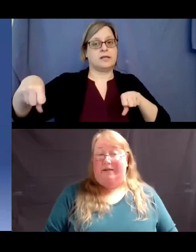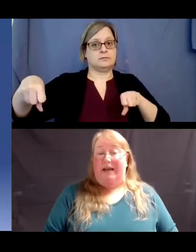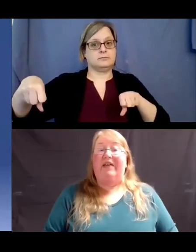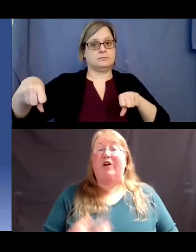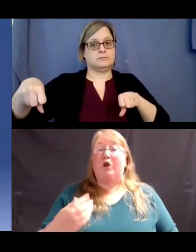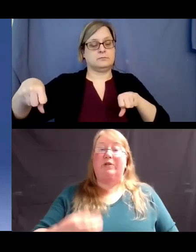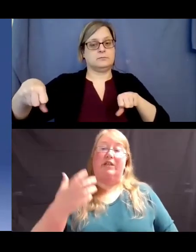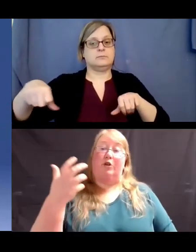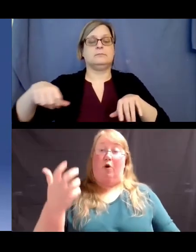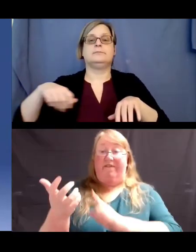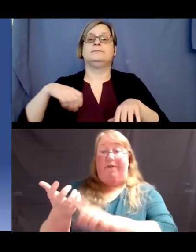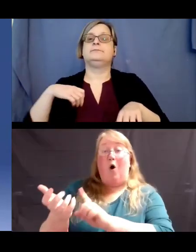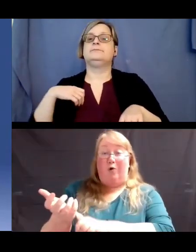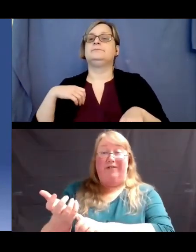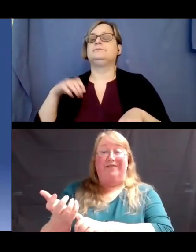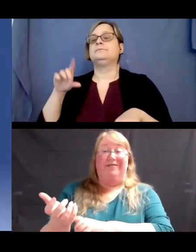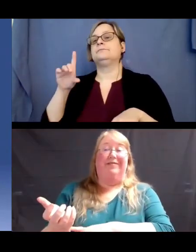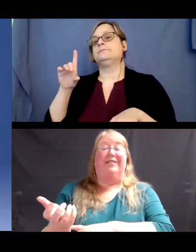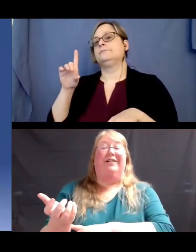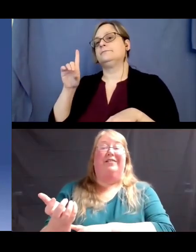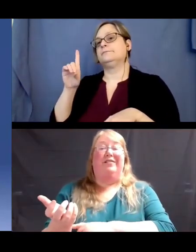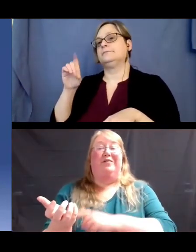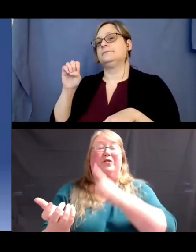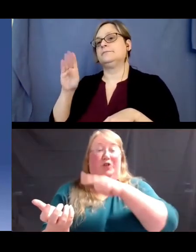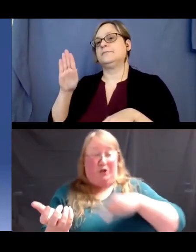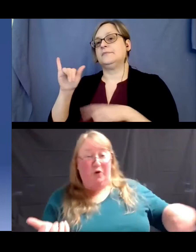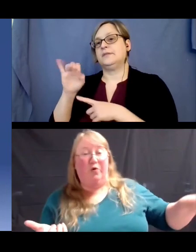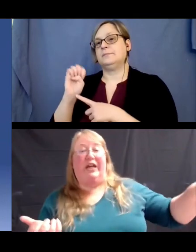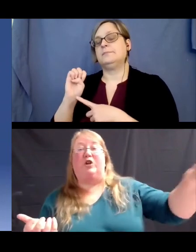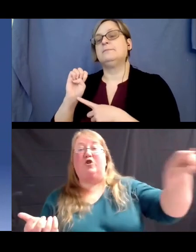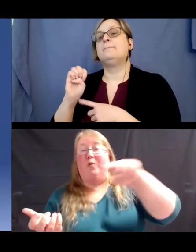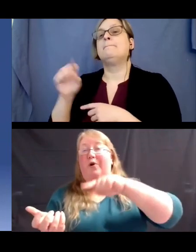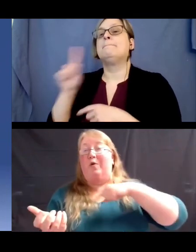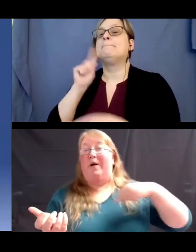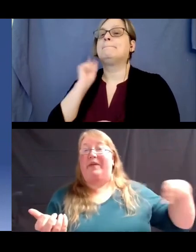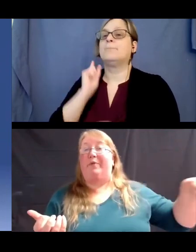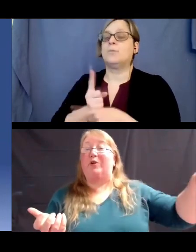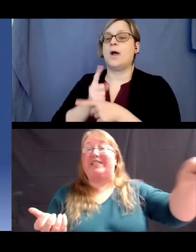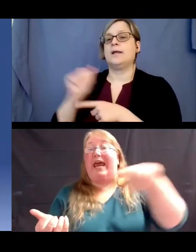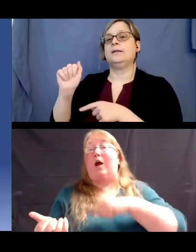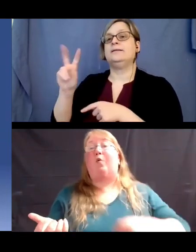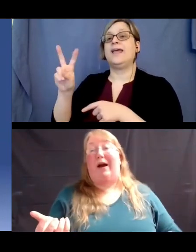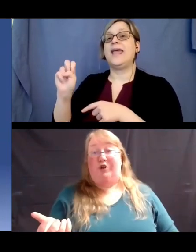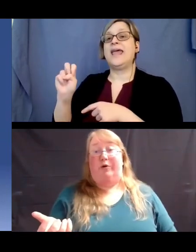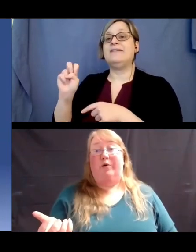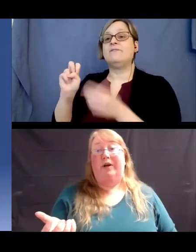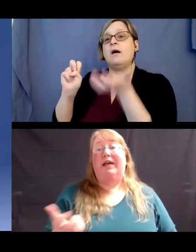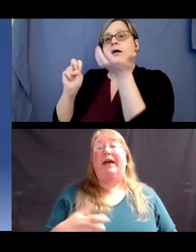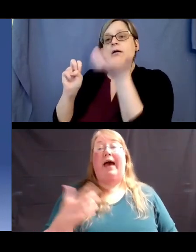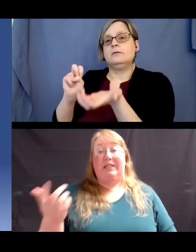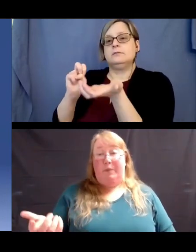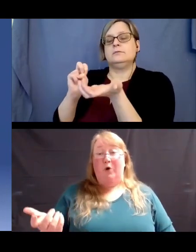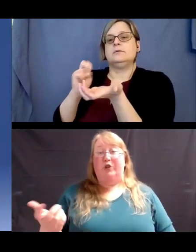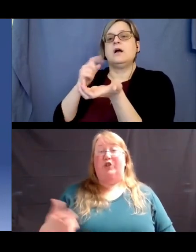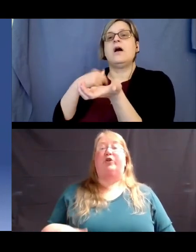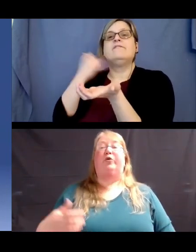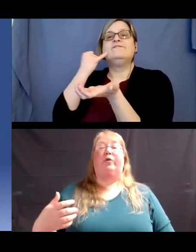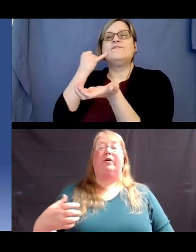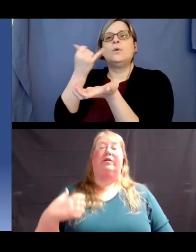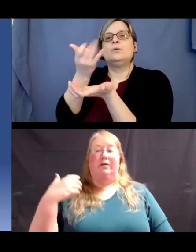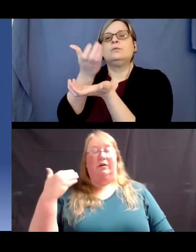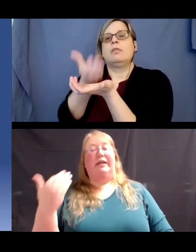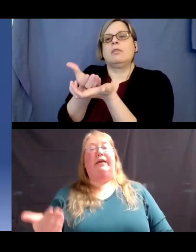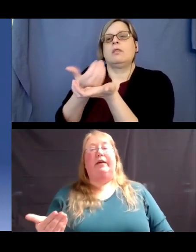Correct. Ava uses your phone to interpret what people are saying around you, as opposed